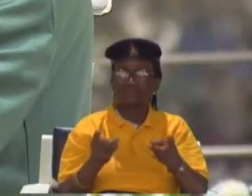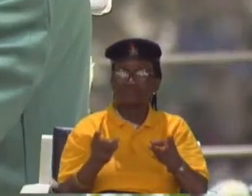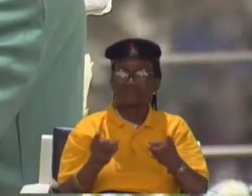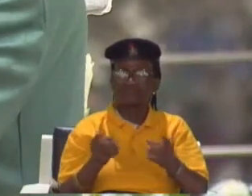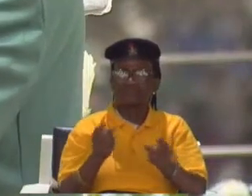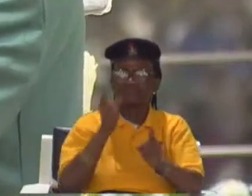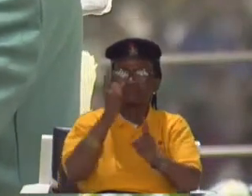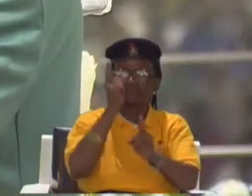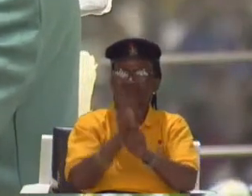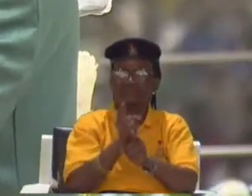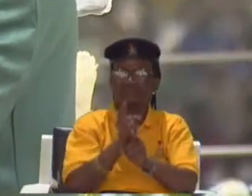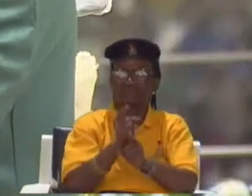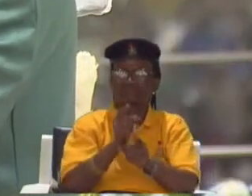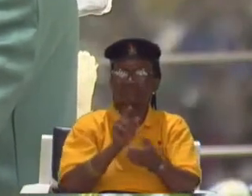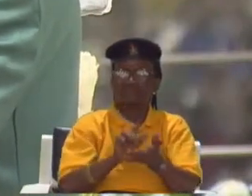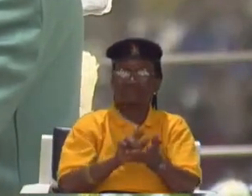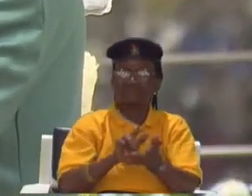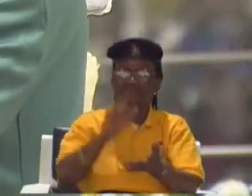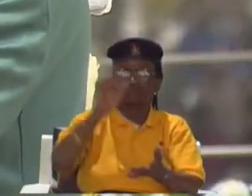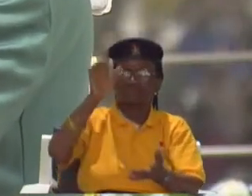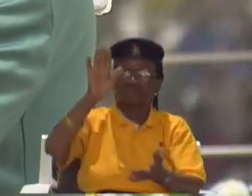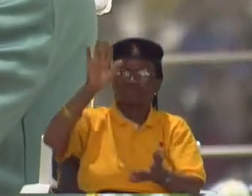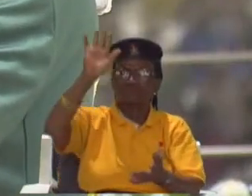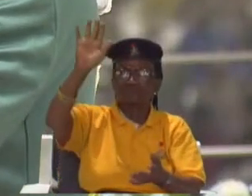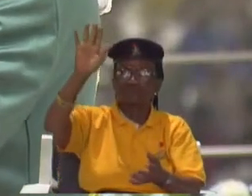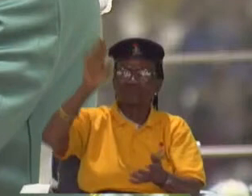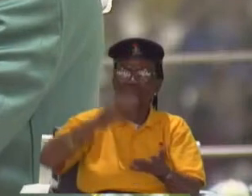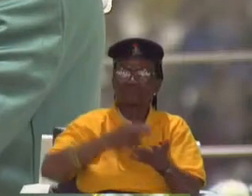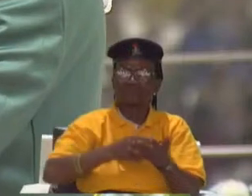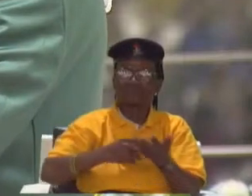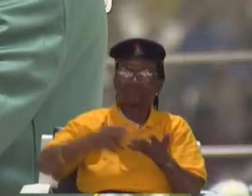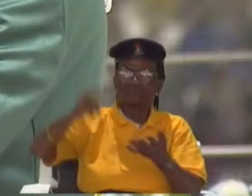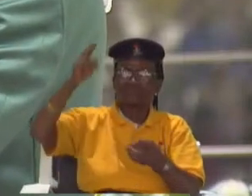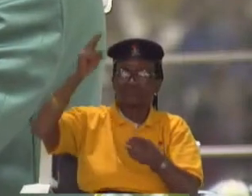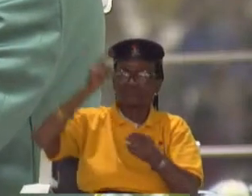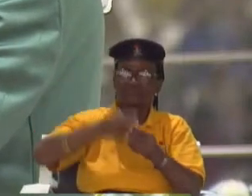Just glorify your holy name. E se se oruko mimo yin logo.